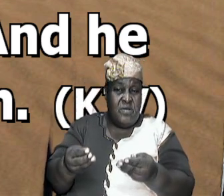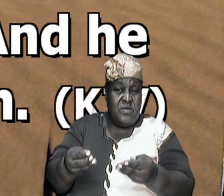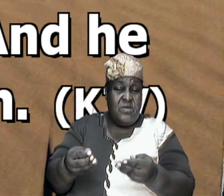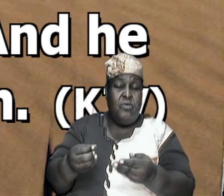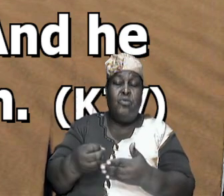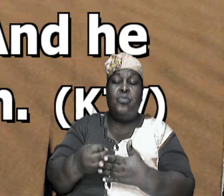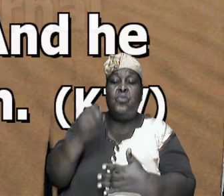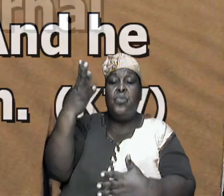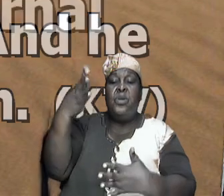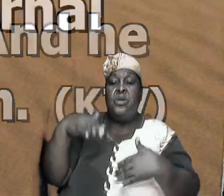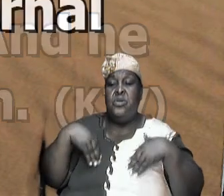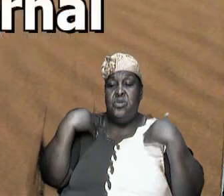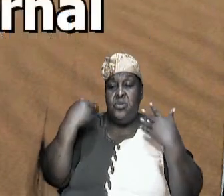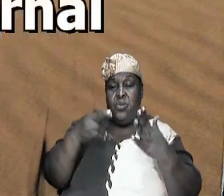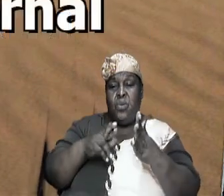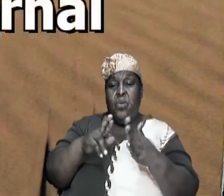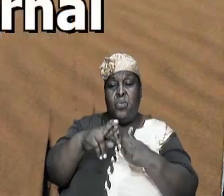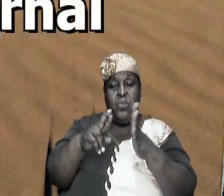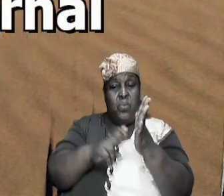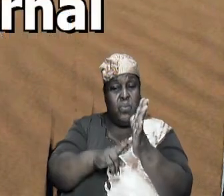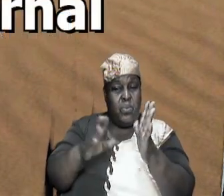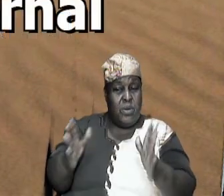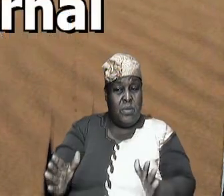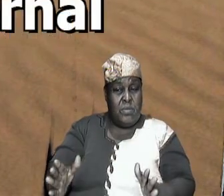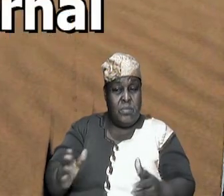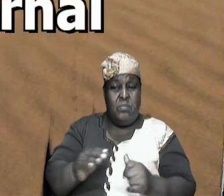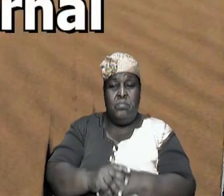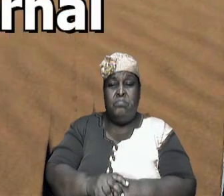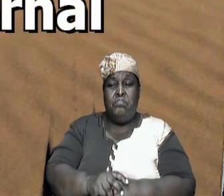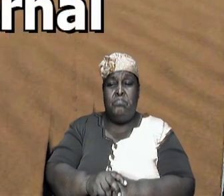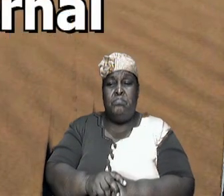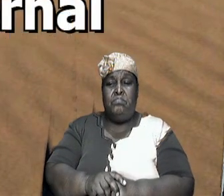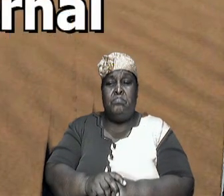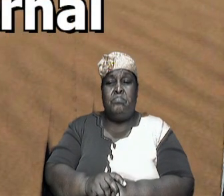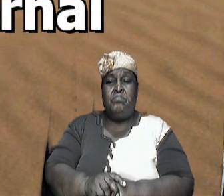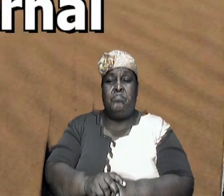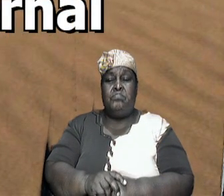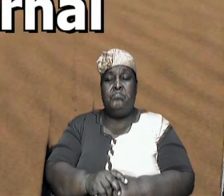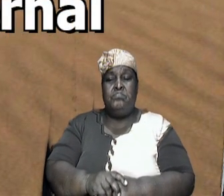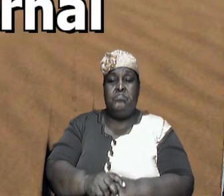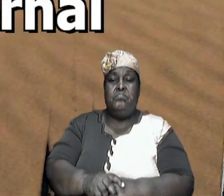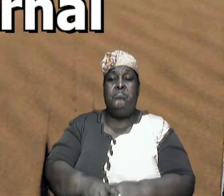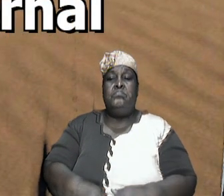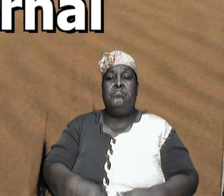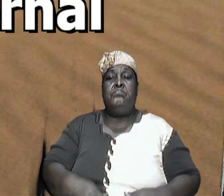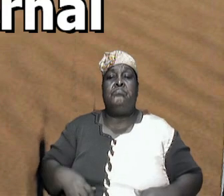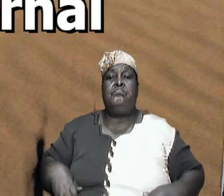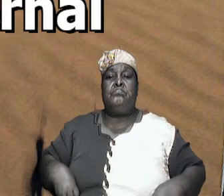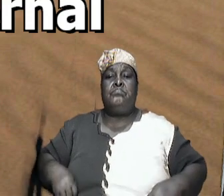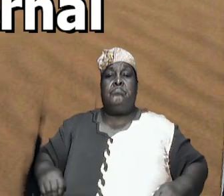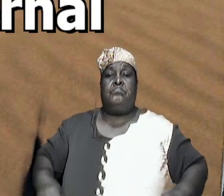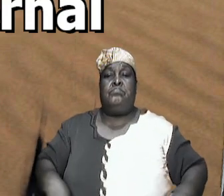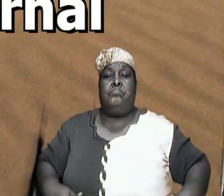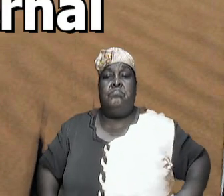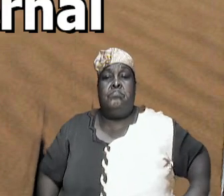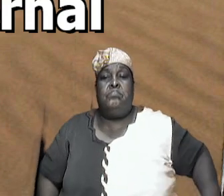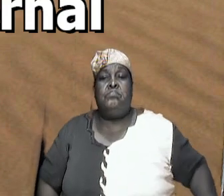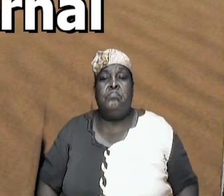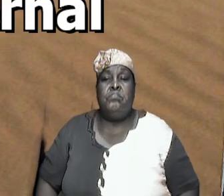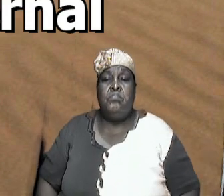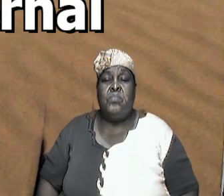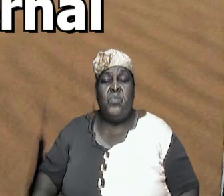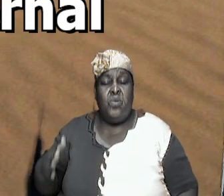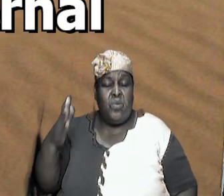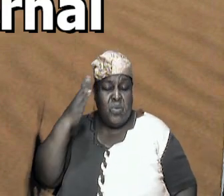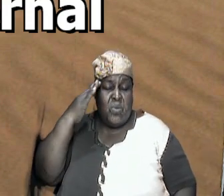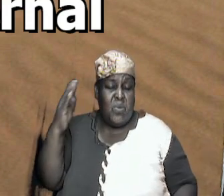ruler. Right? Give us the account of the rich young ruler. And we know what happened